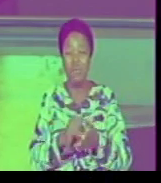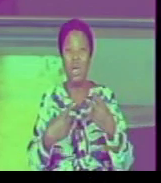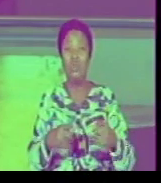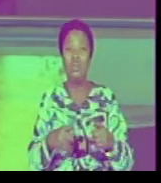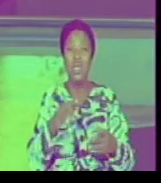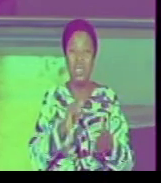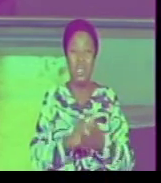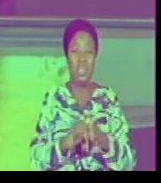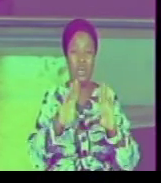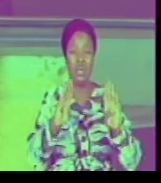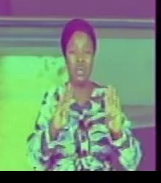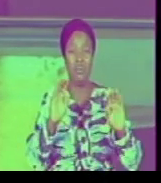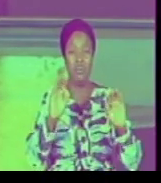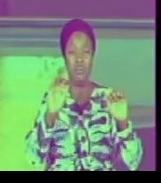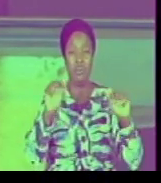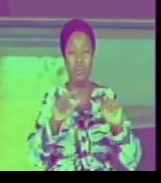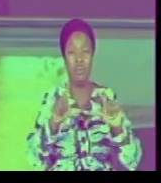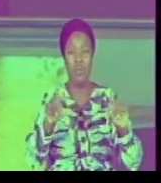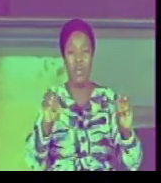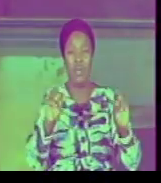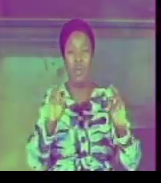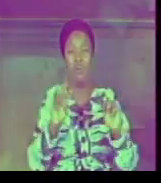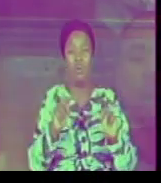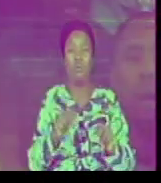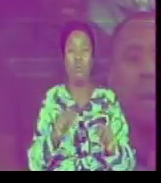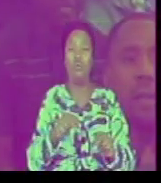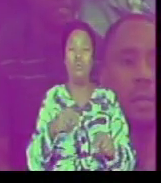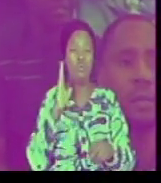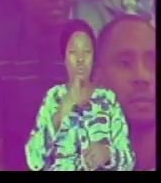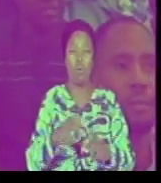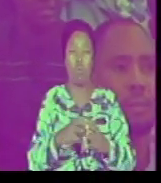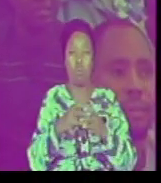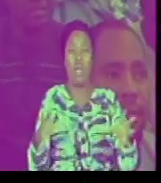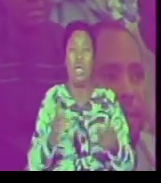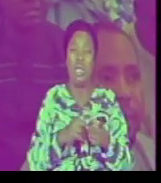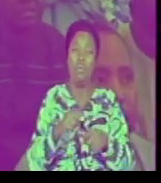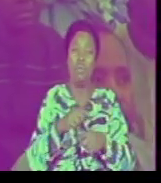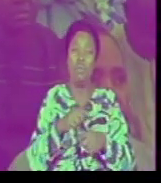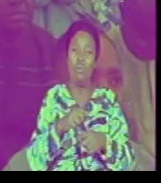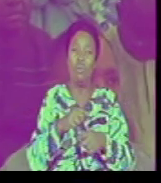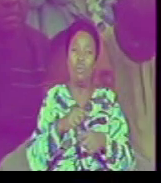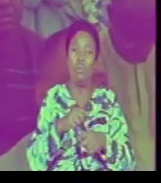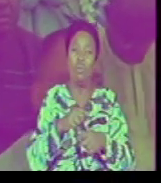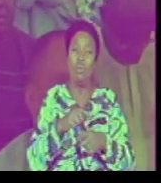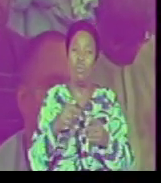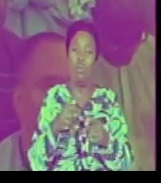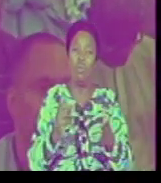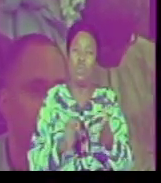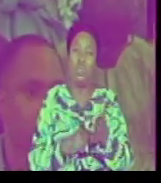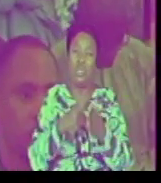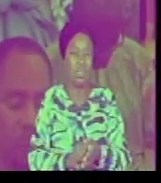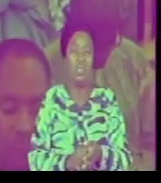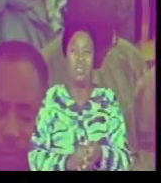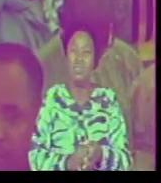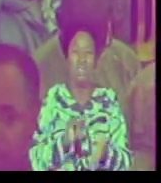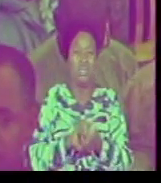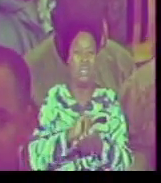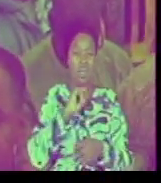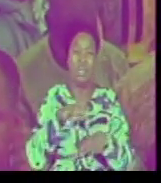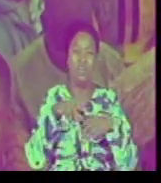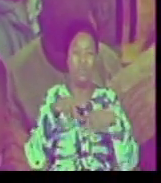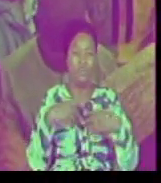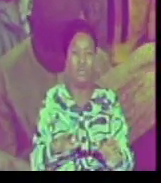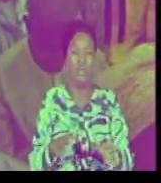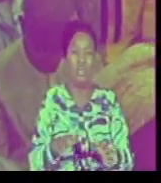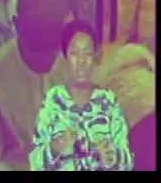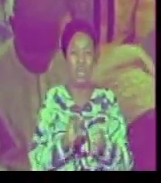not. I said you will not. As they pump up themselves, eventually